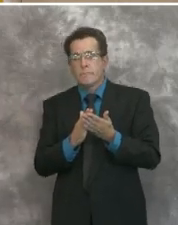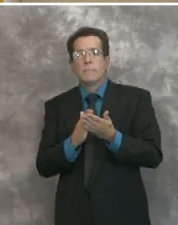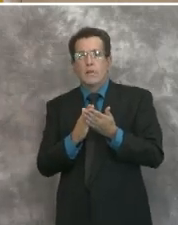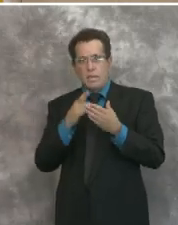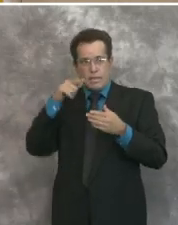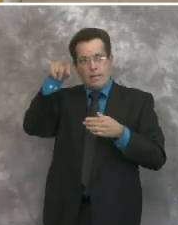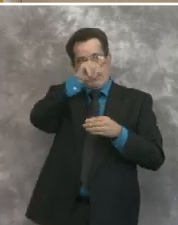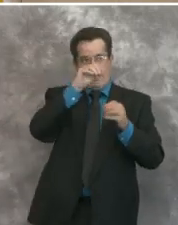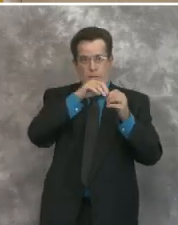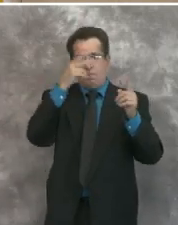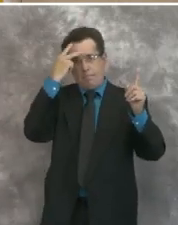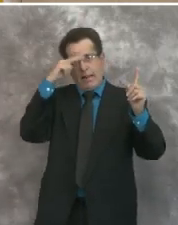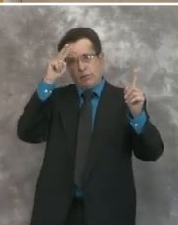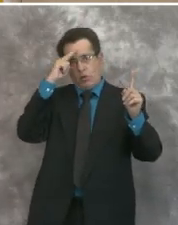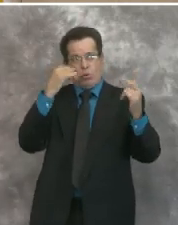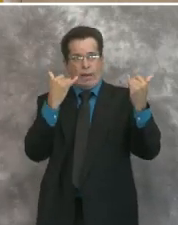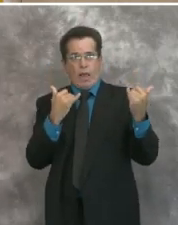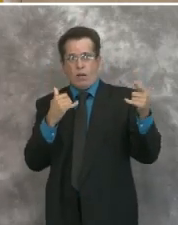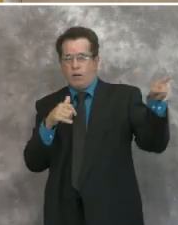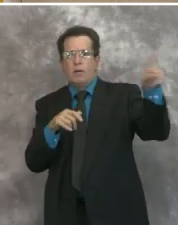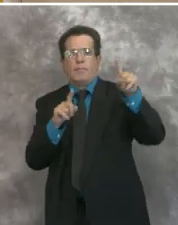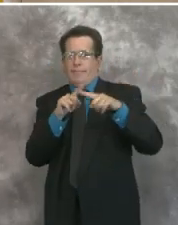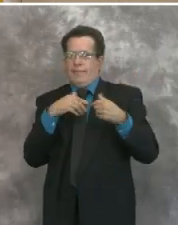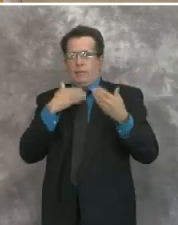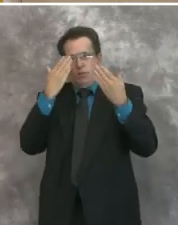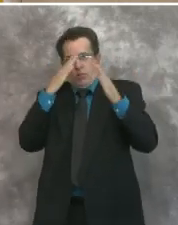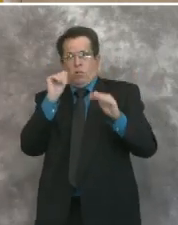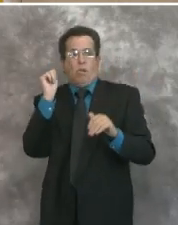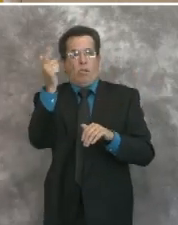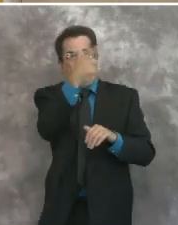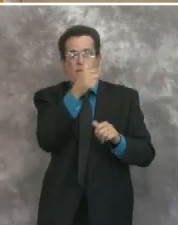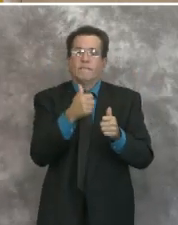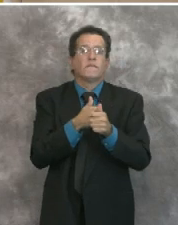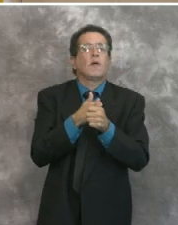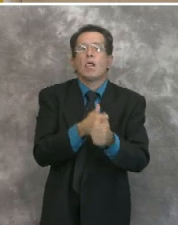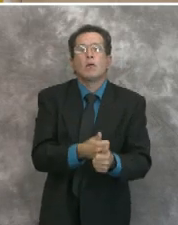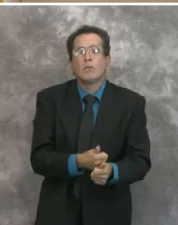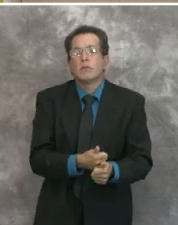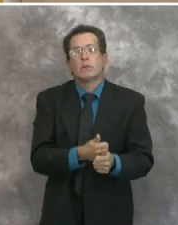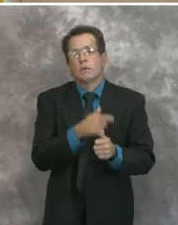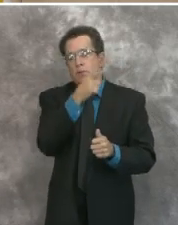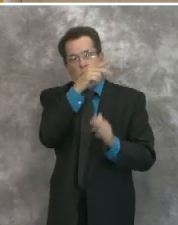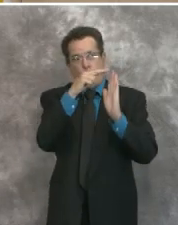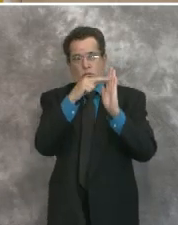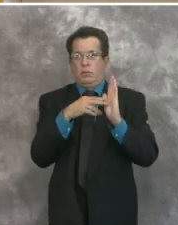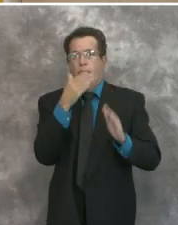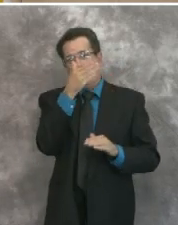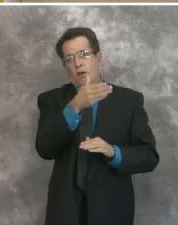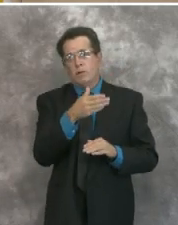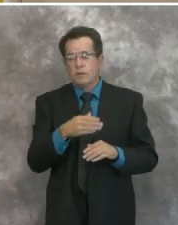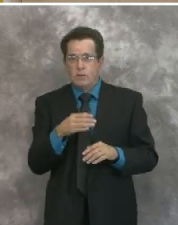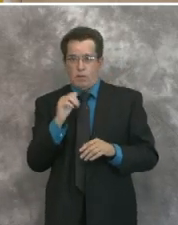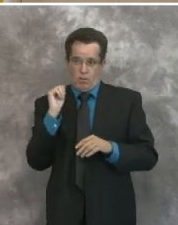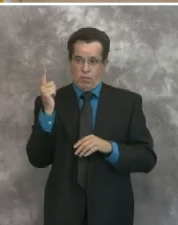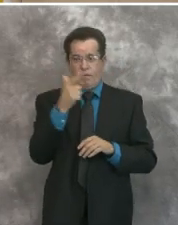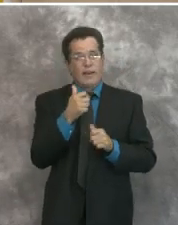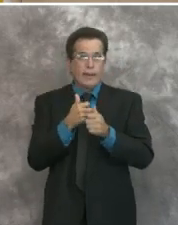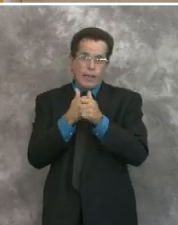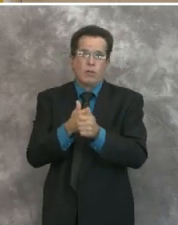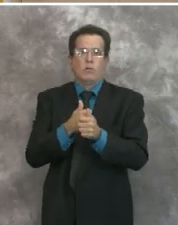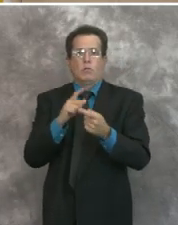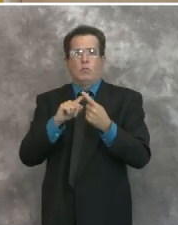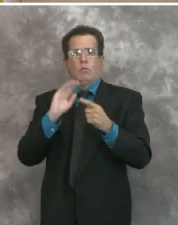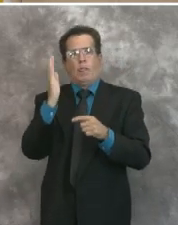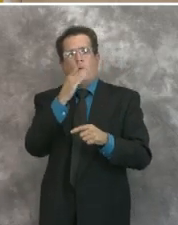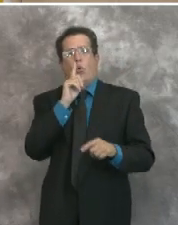deployed in Mexico, we're not sure if everyone is adhering, the public is adhering to these